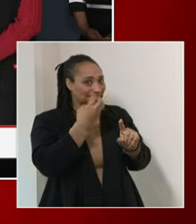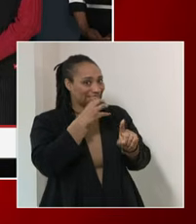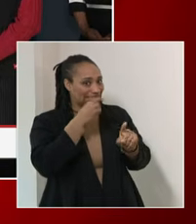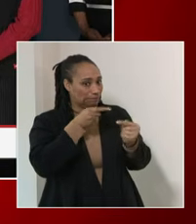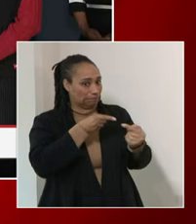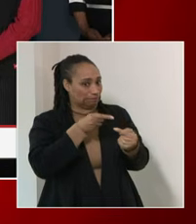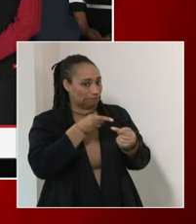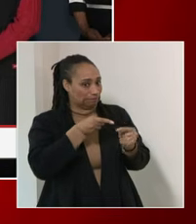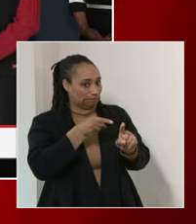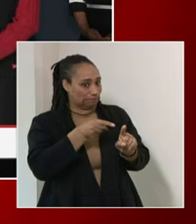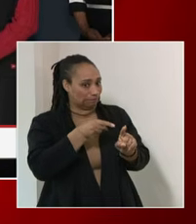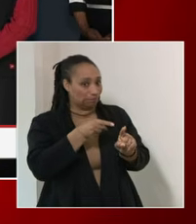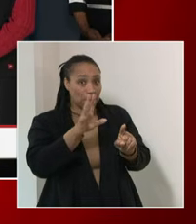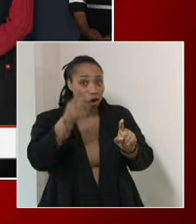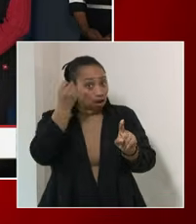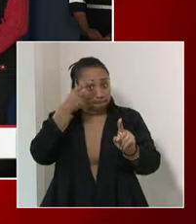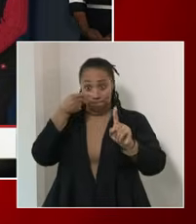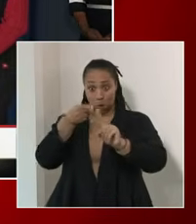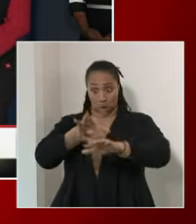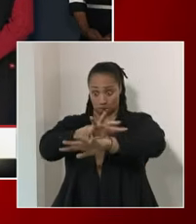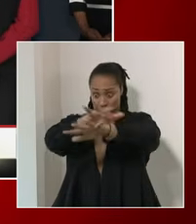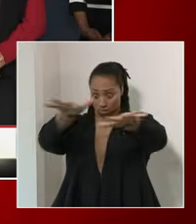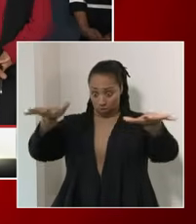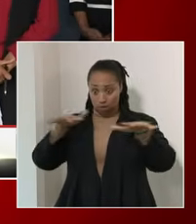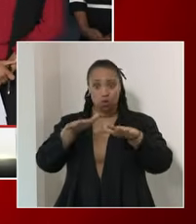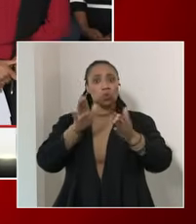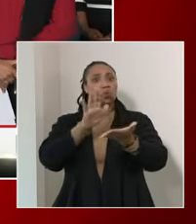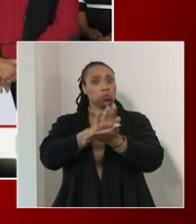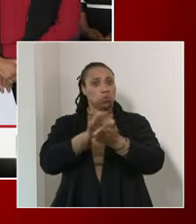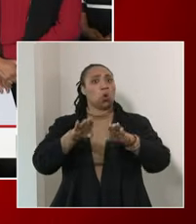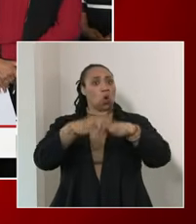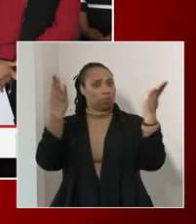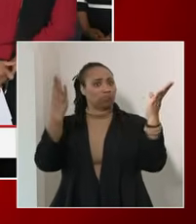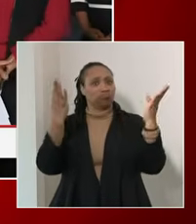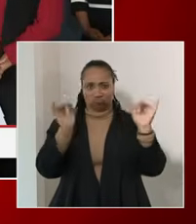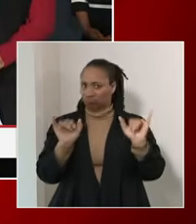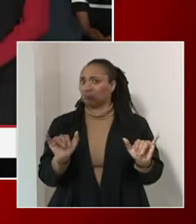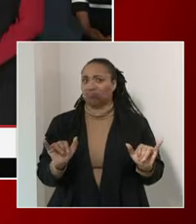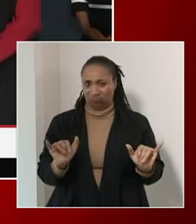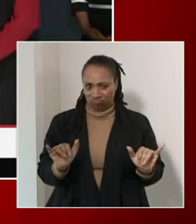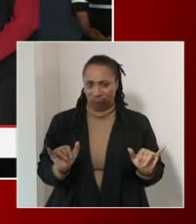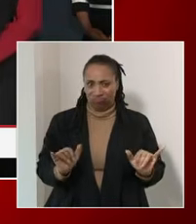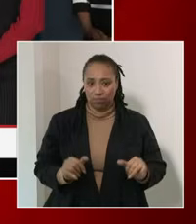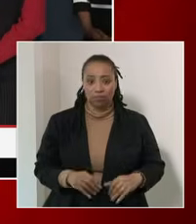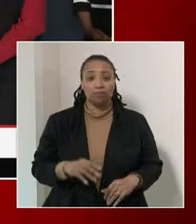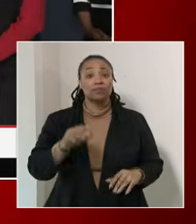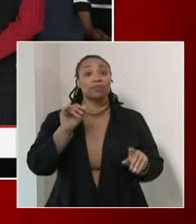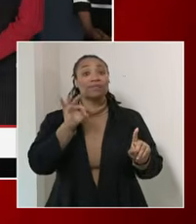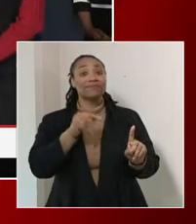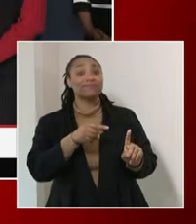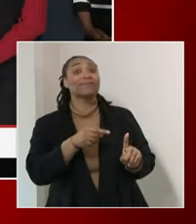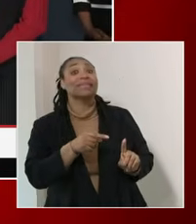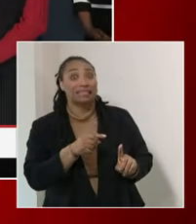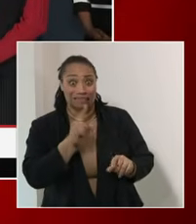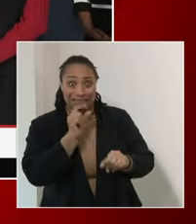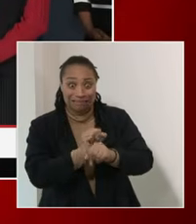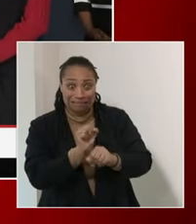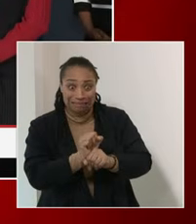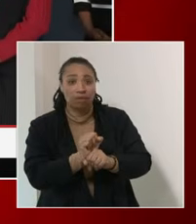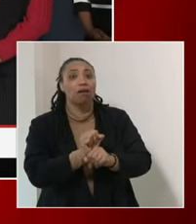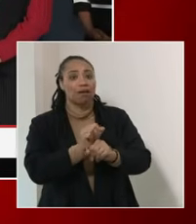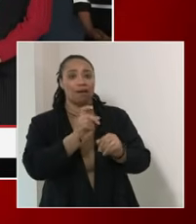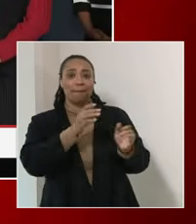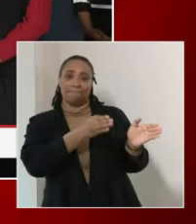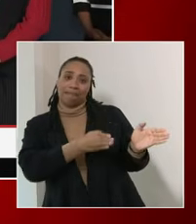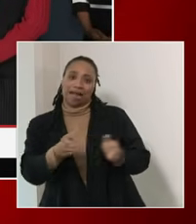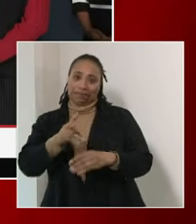second option or the second move is to install contingencies, sometimes hanging heaters, which may require heavy up, more electrical support to